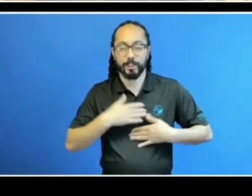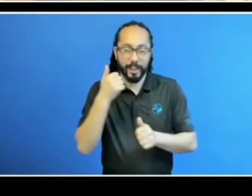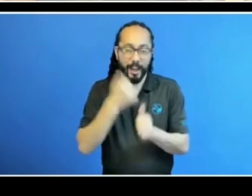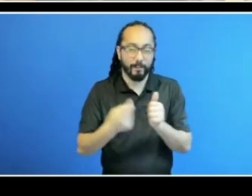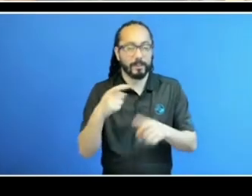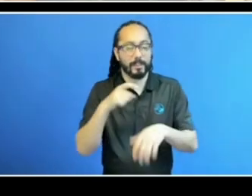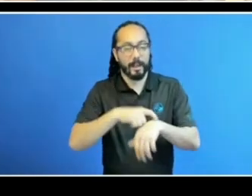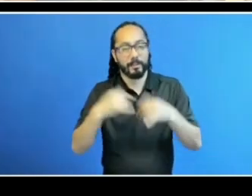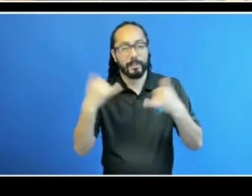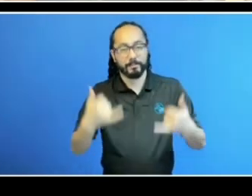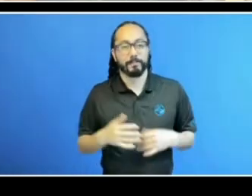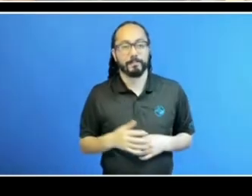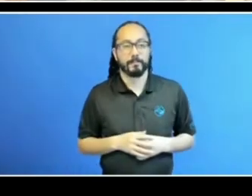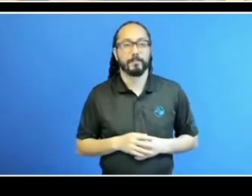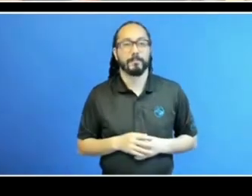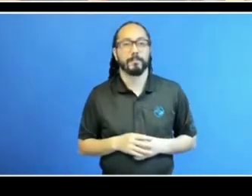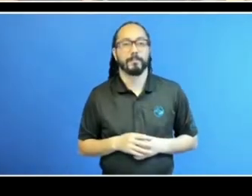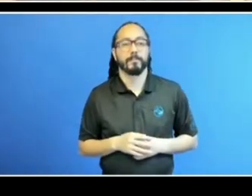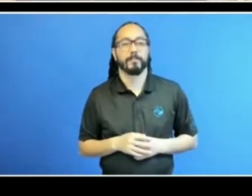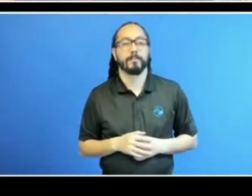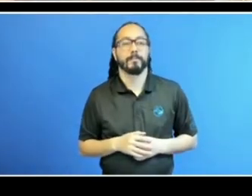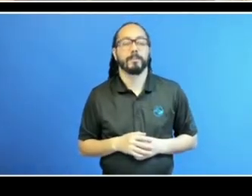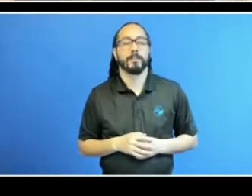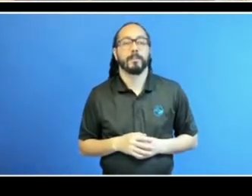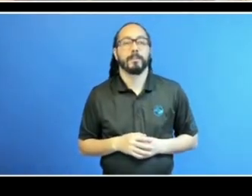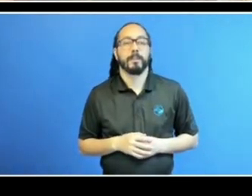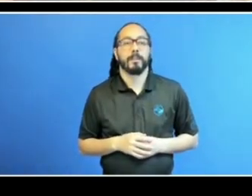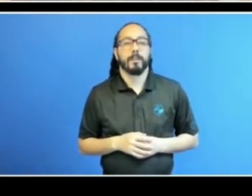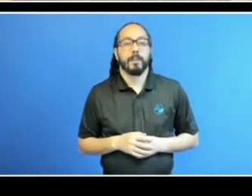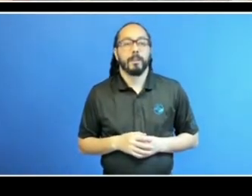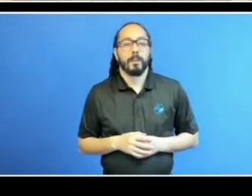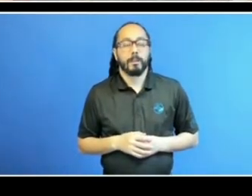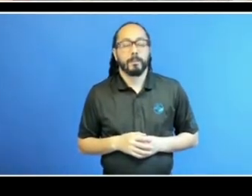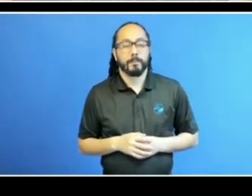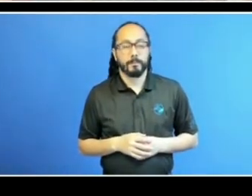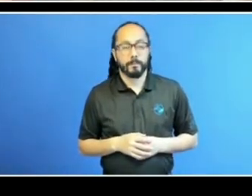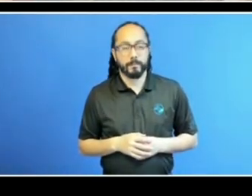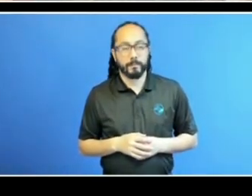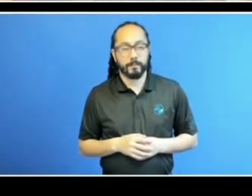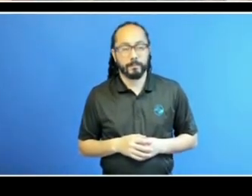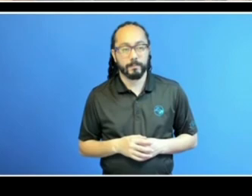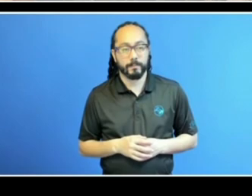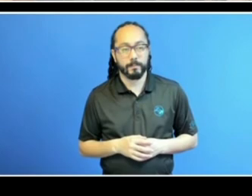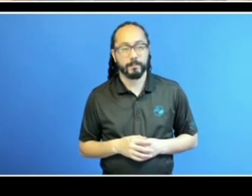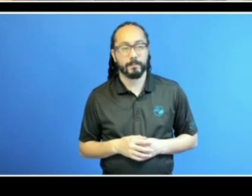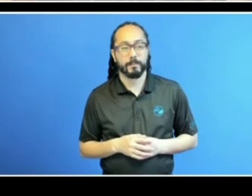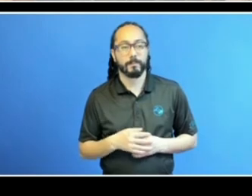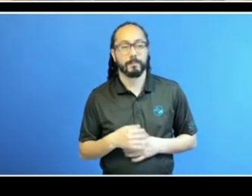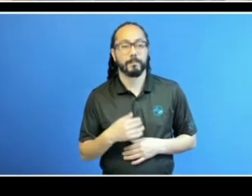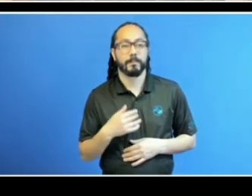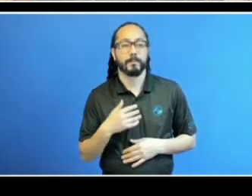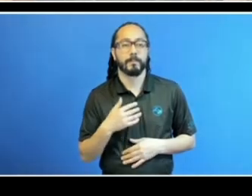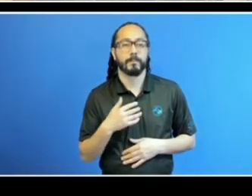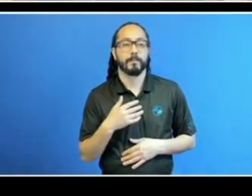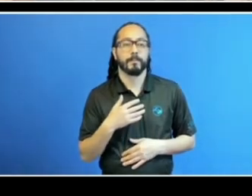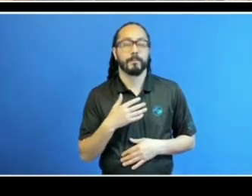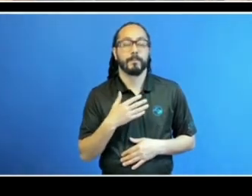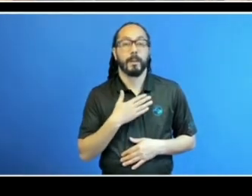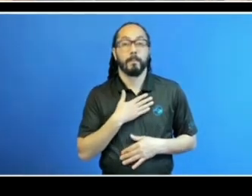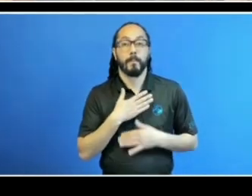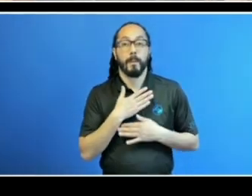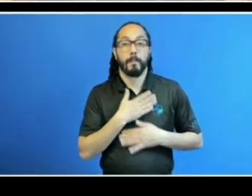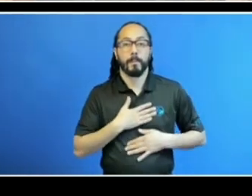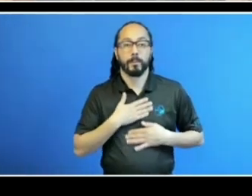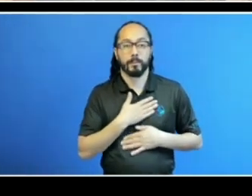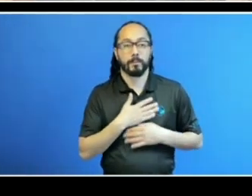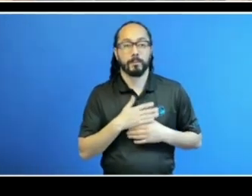today. My pleasure, my pleasure. Thank you so much. So now we're just going to, just for people still on the call,